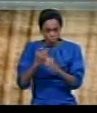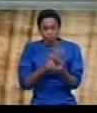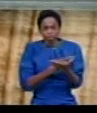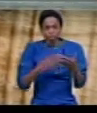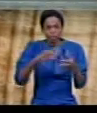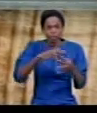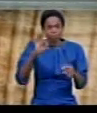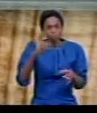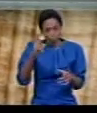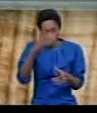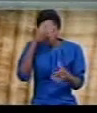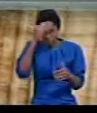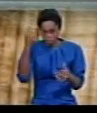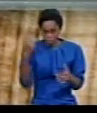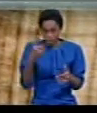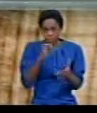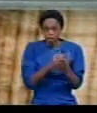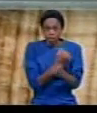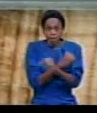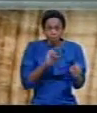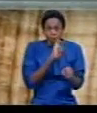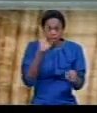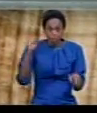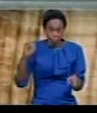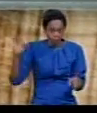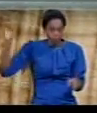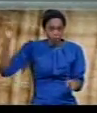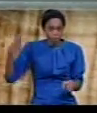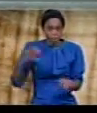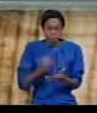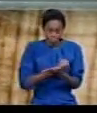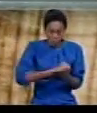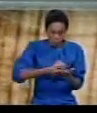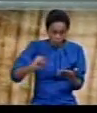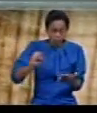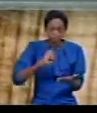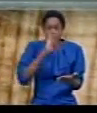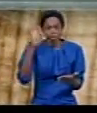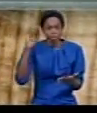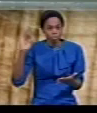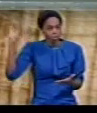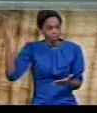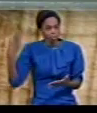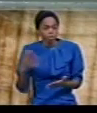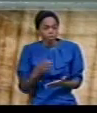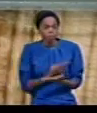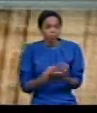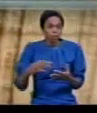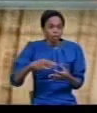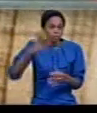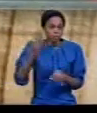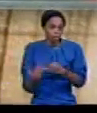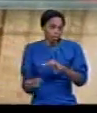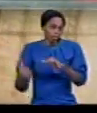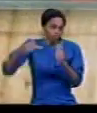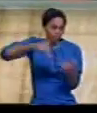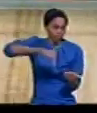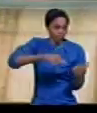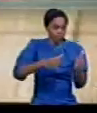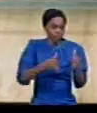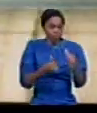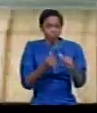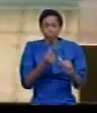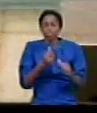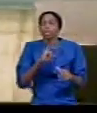by grace. Sanctification by grace. Holy Ghost power by grace. But he